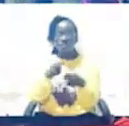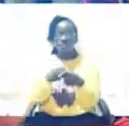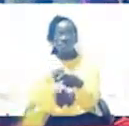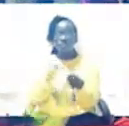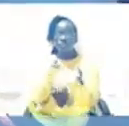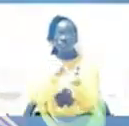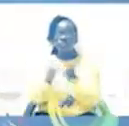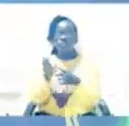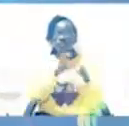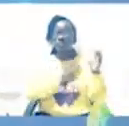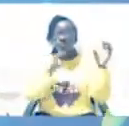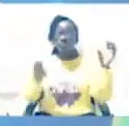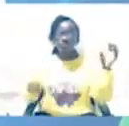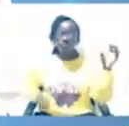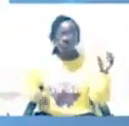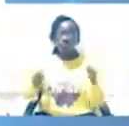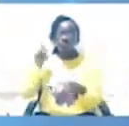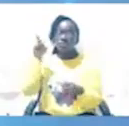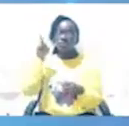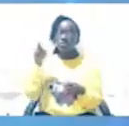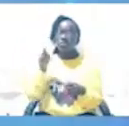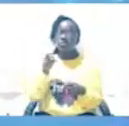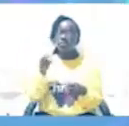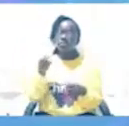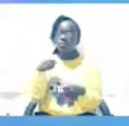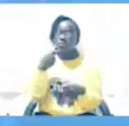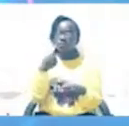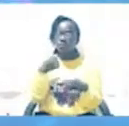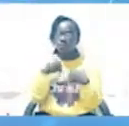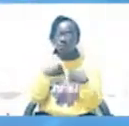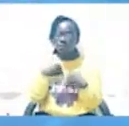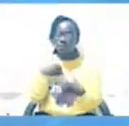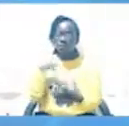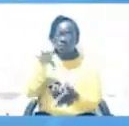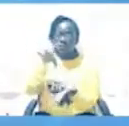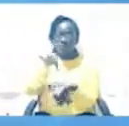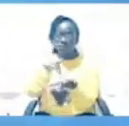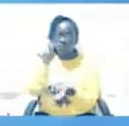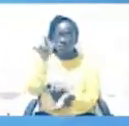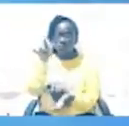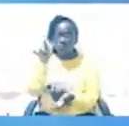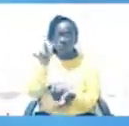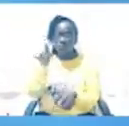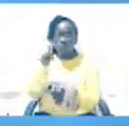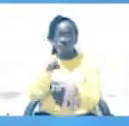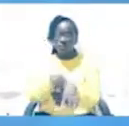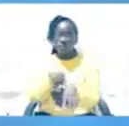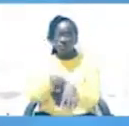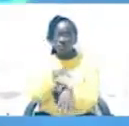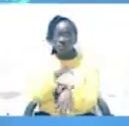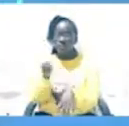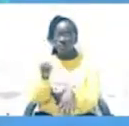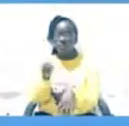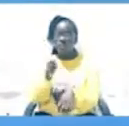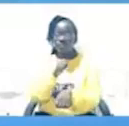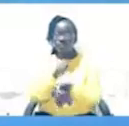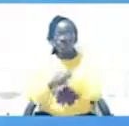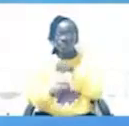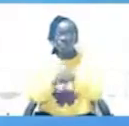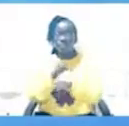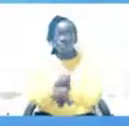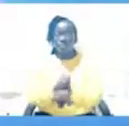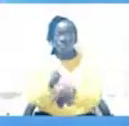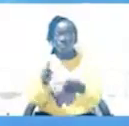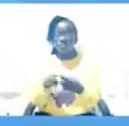It is you who has chosen this time and this season to bring a